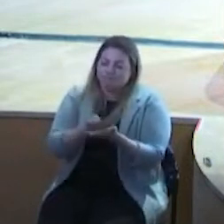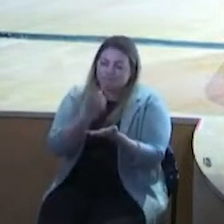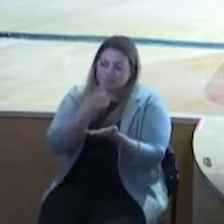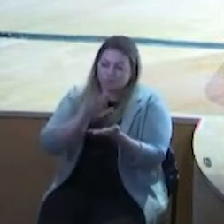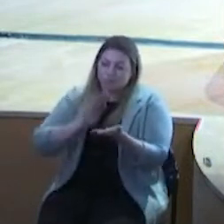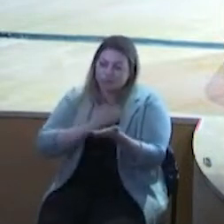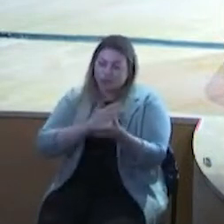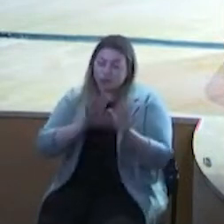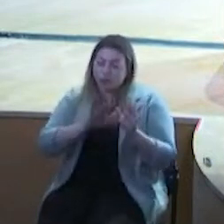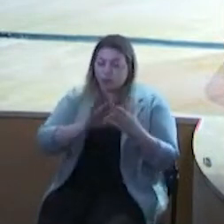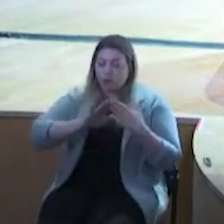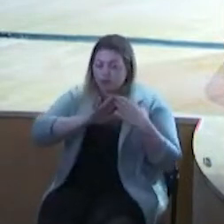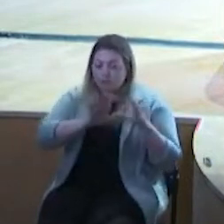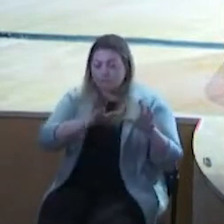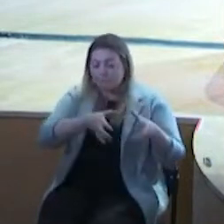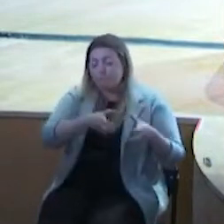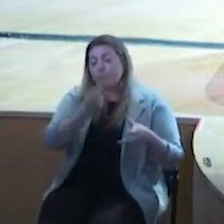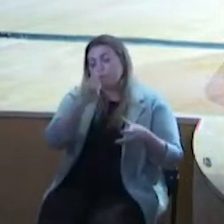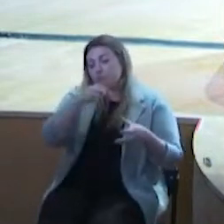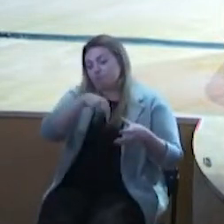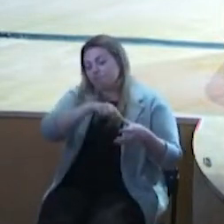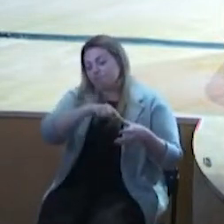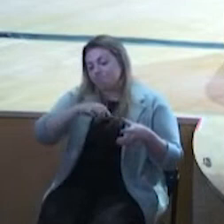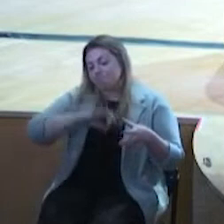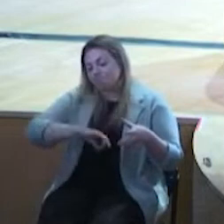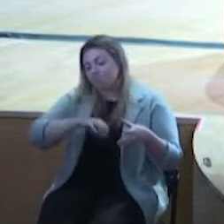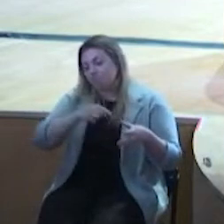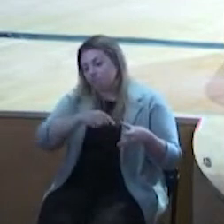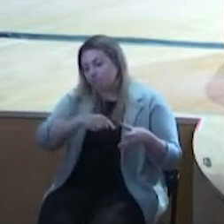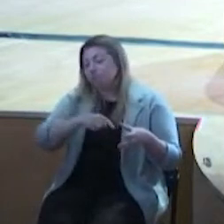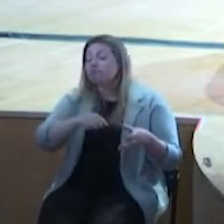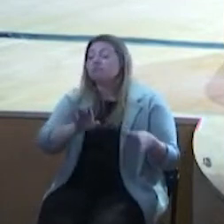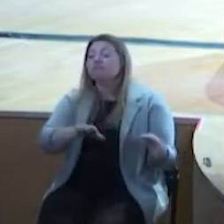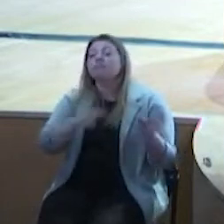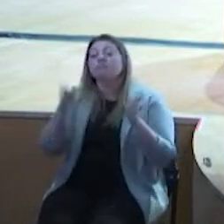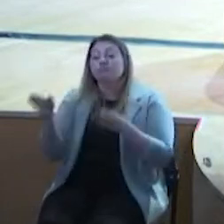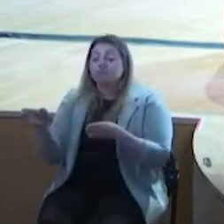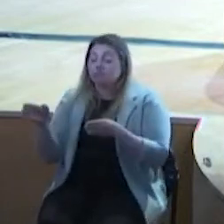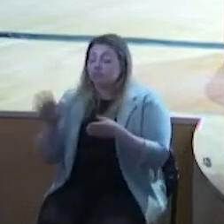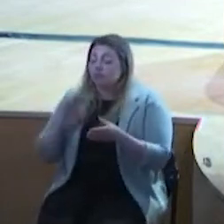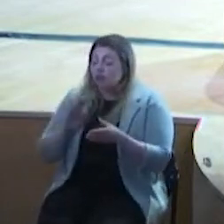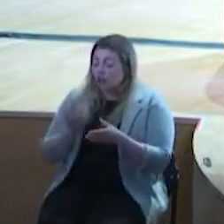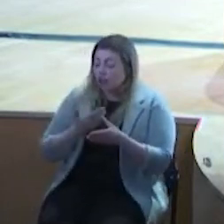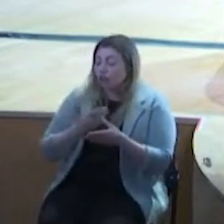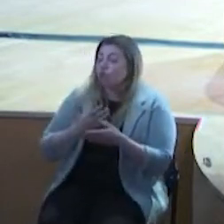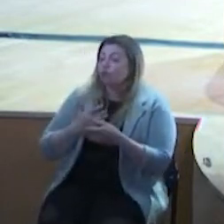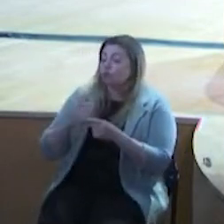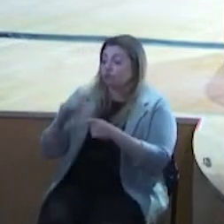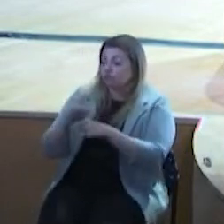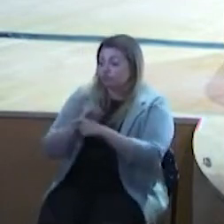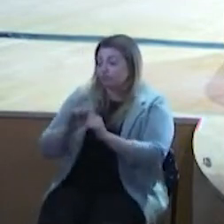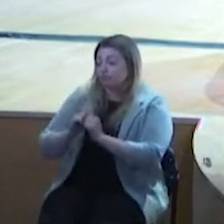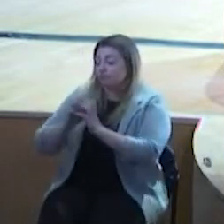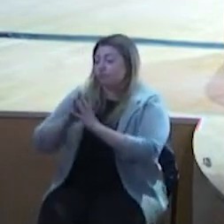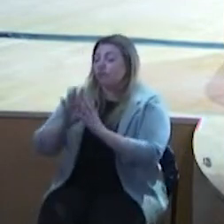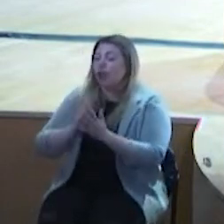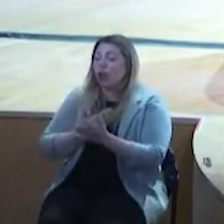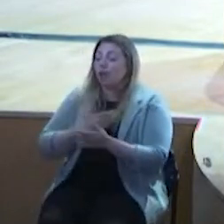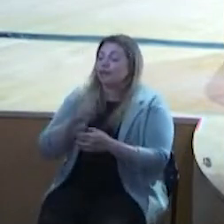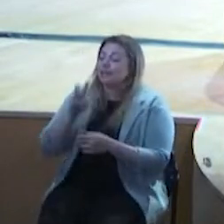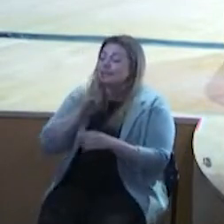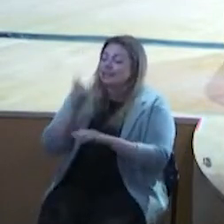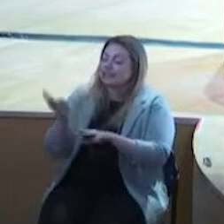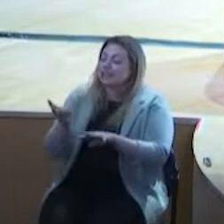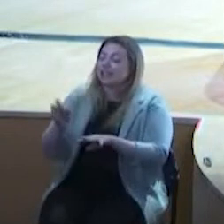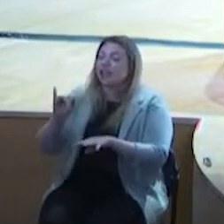tribe, for the people. The other thing is that our infrastructure, our irrigation project, which